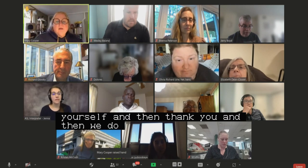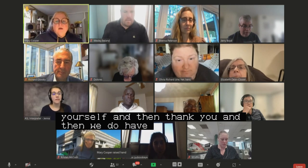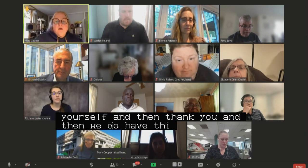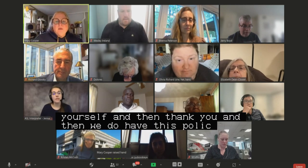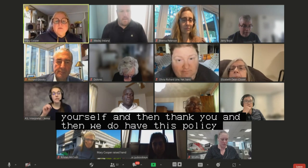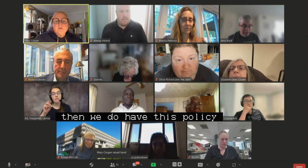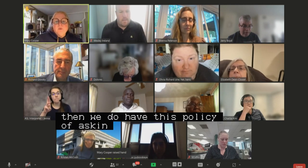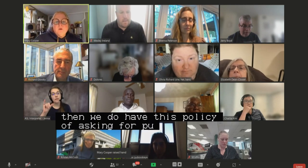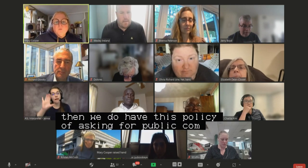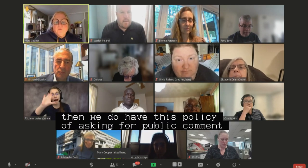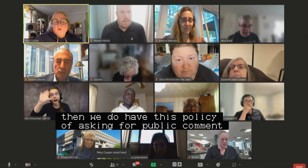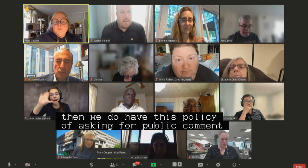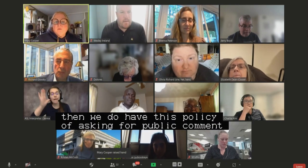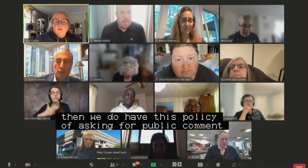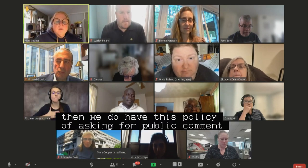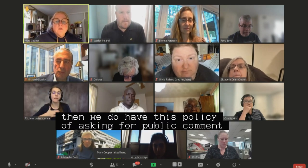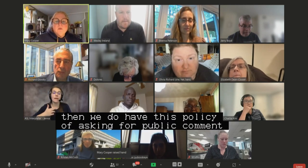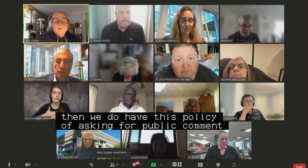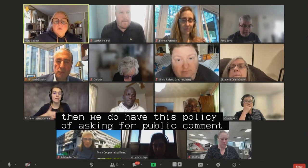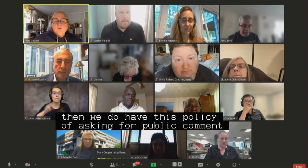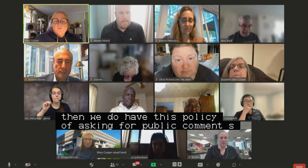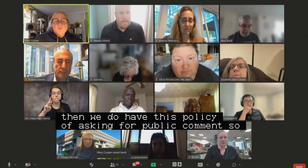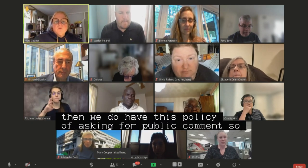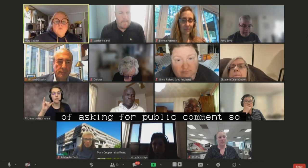hi. My name is Mary Cooper.